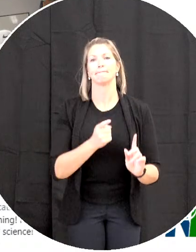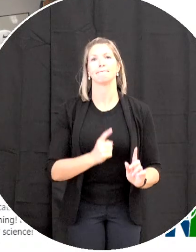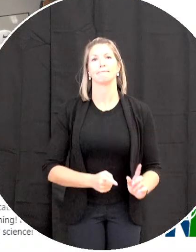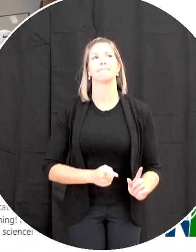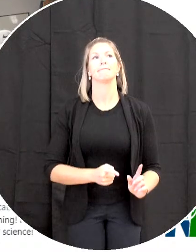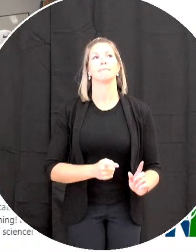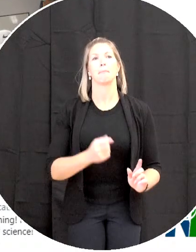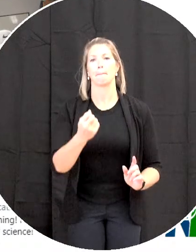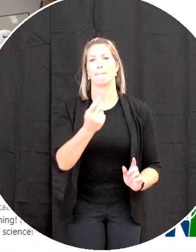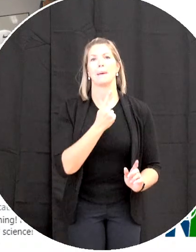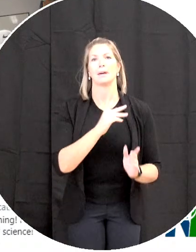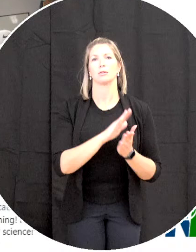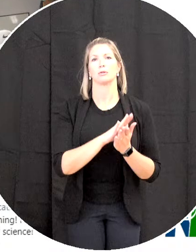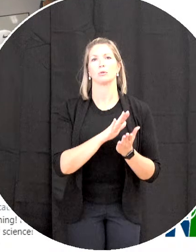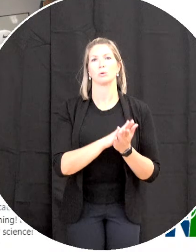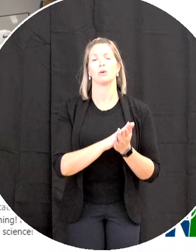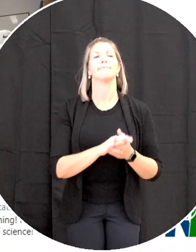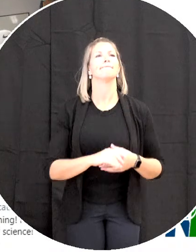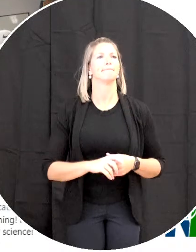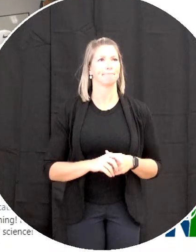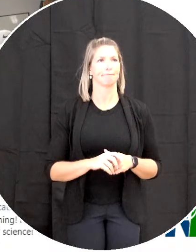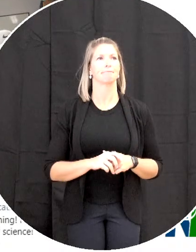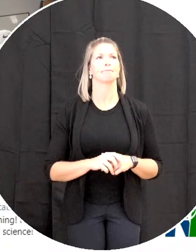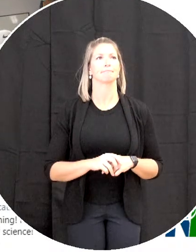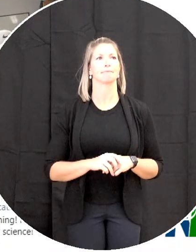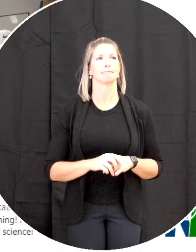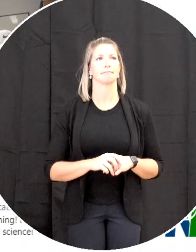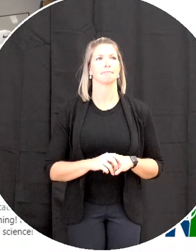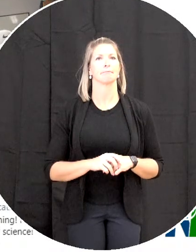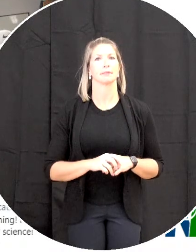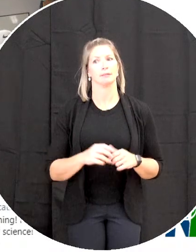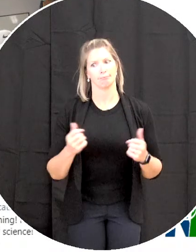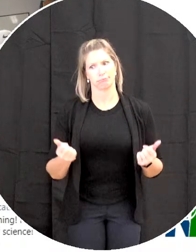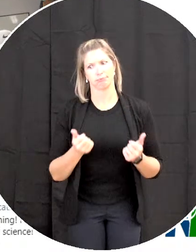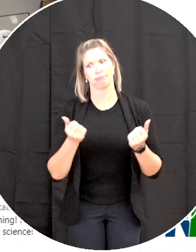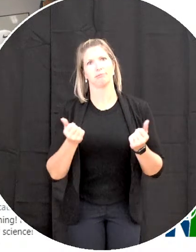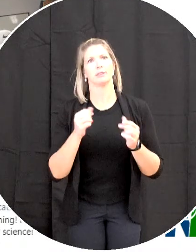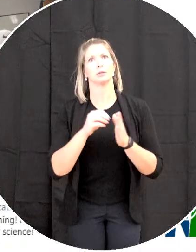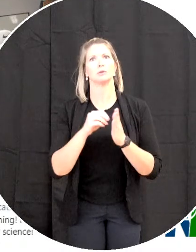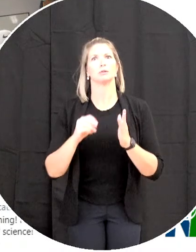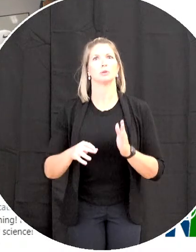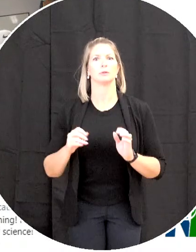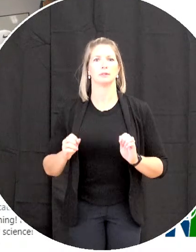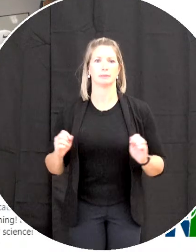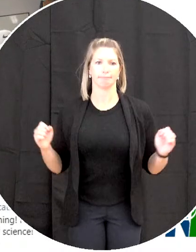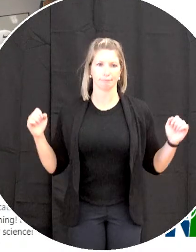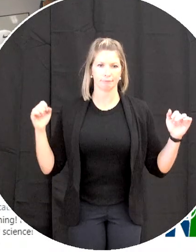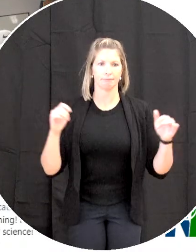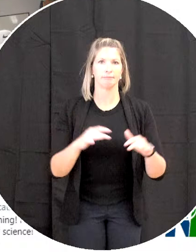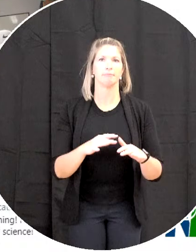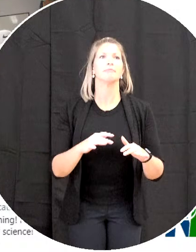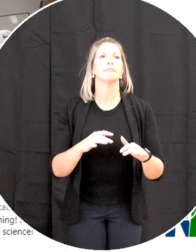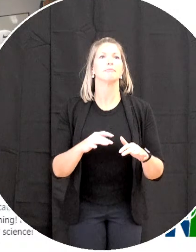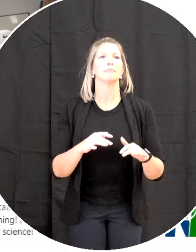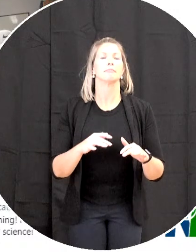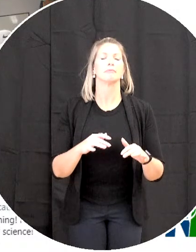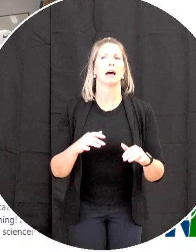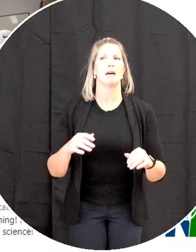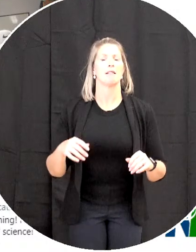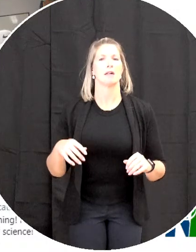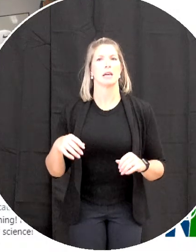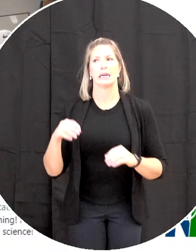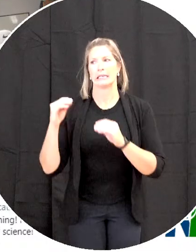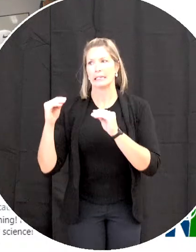back to school primarily. Lots of students in school, hearing great reports from